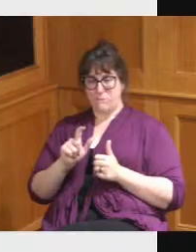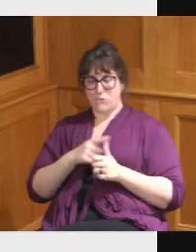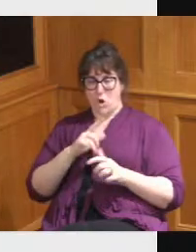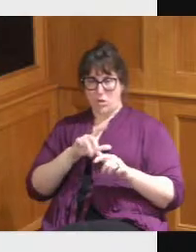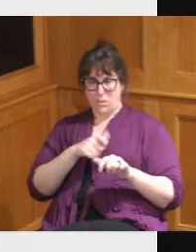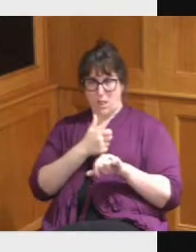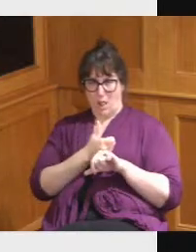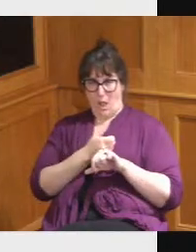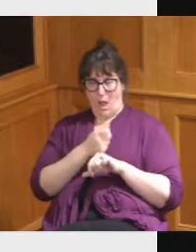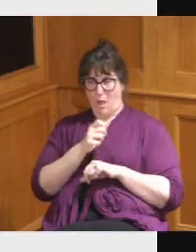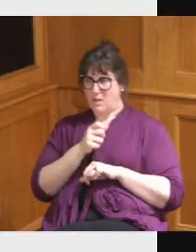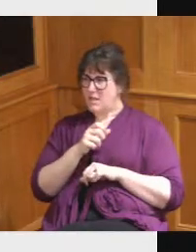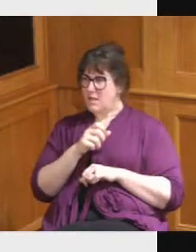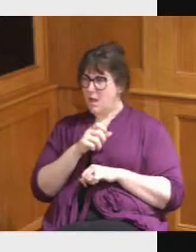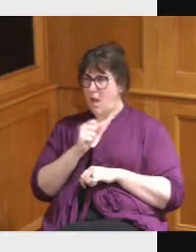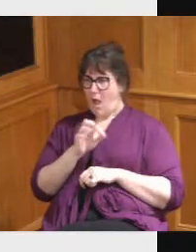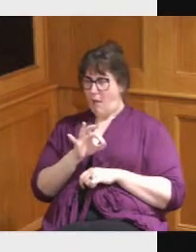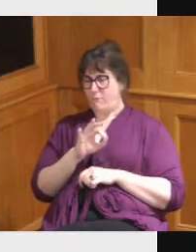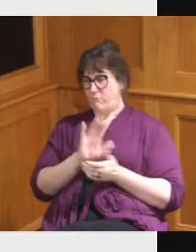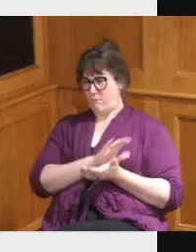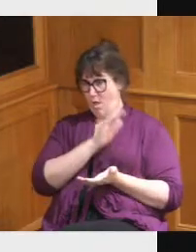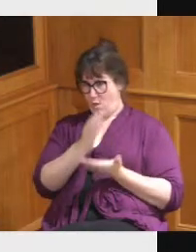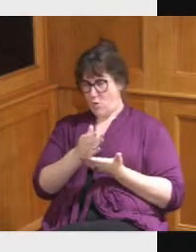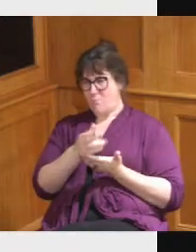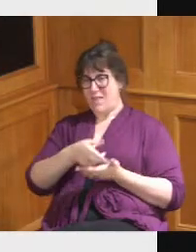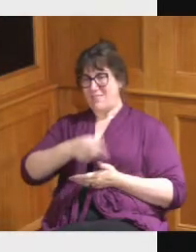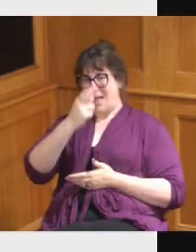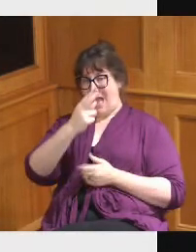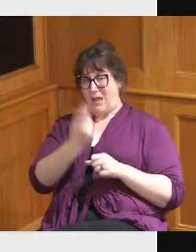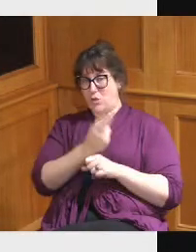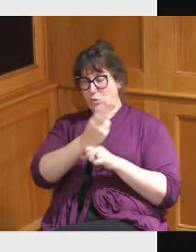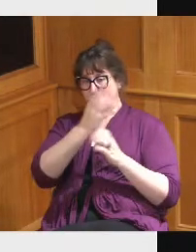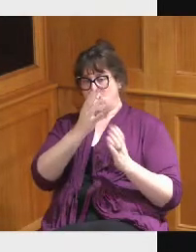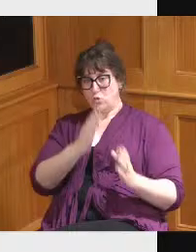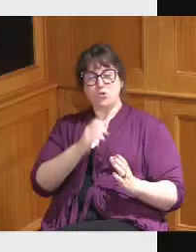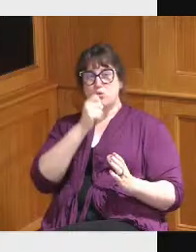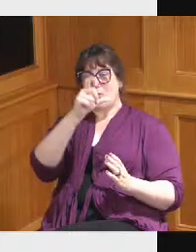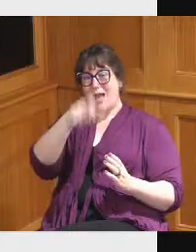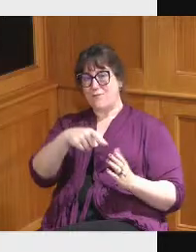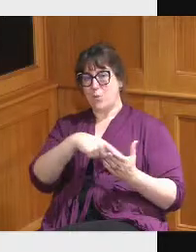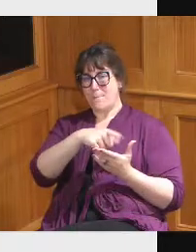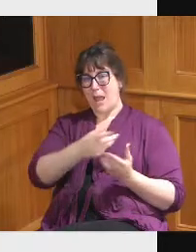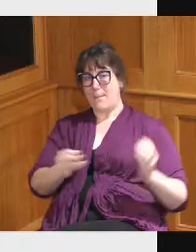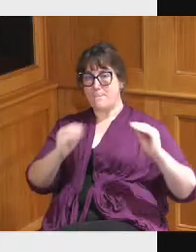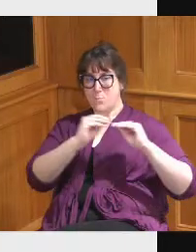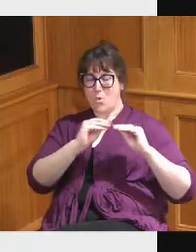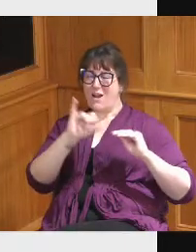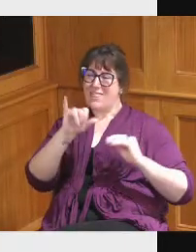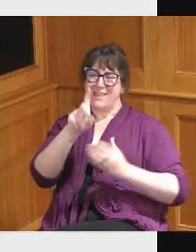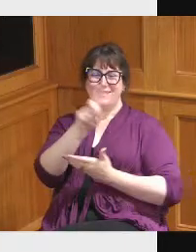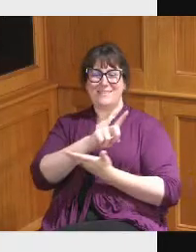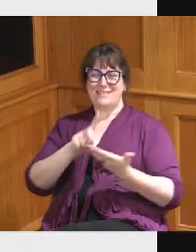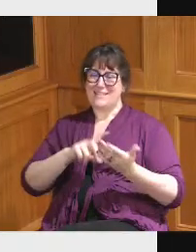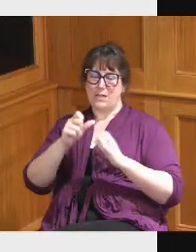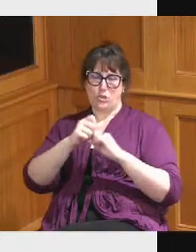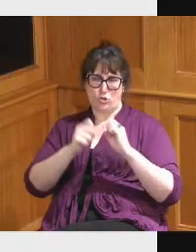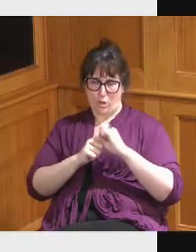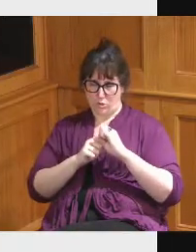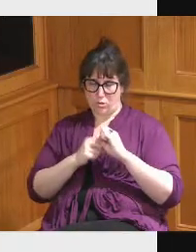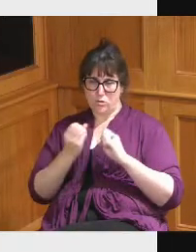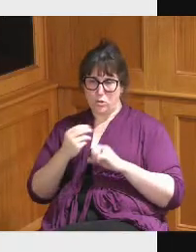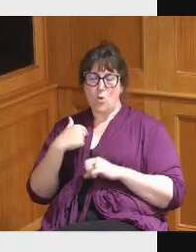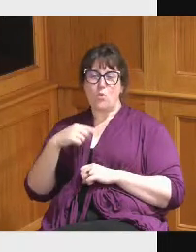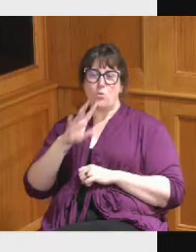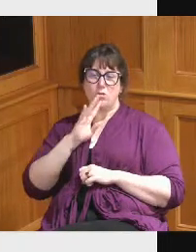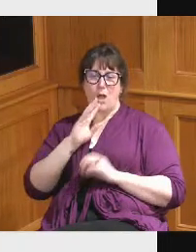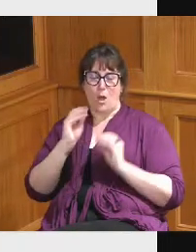of volume, that those higher volume users don't have to pay more. That's just the design of the structure. So we're going to also talk